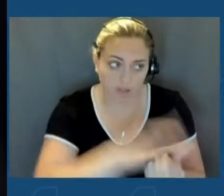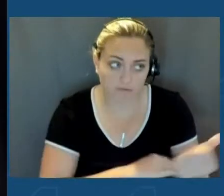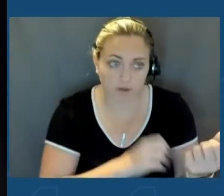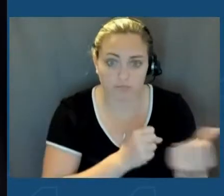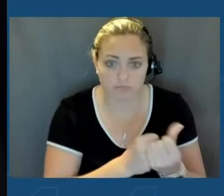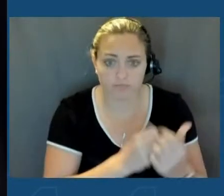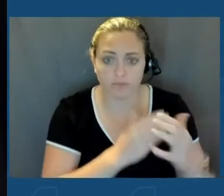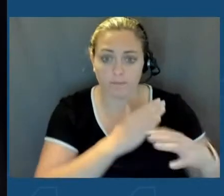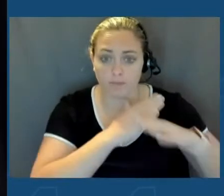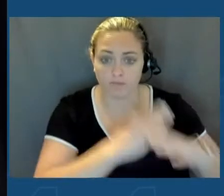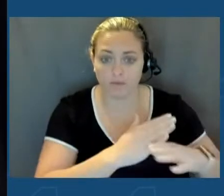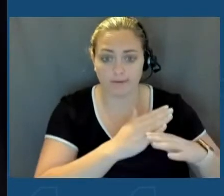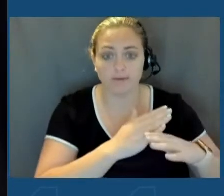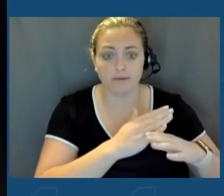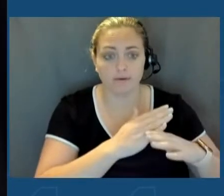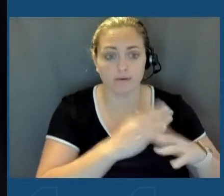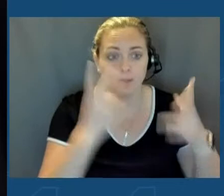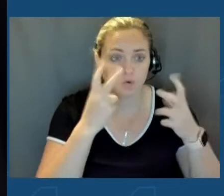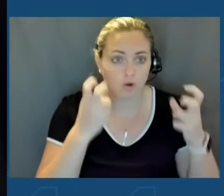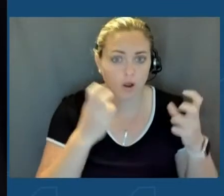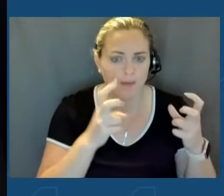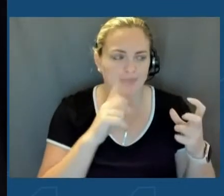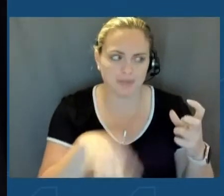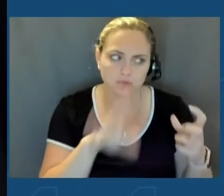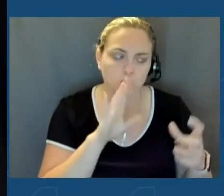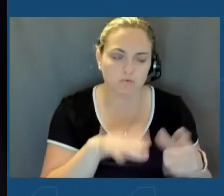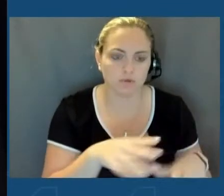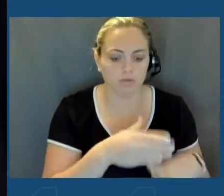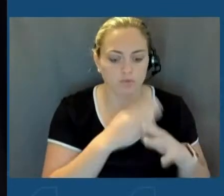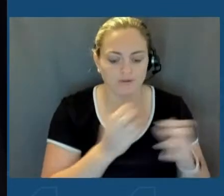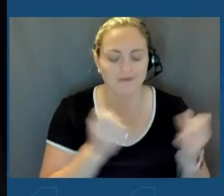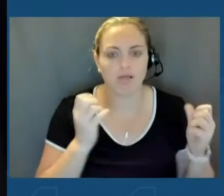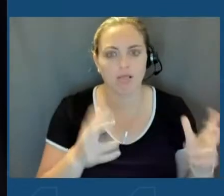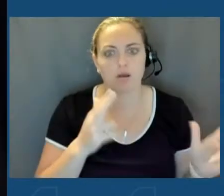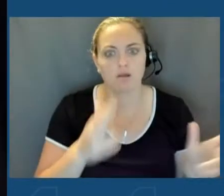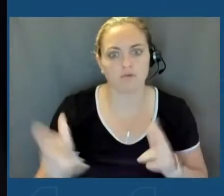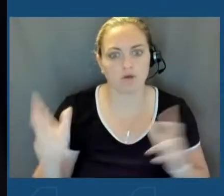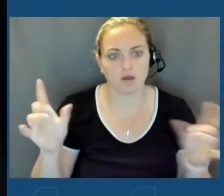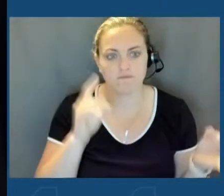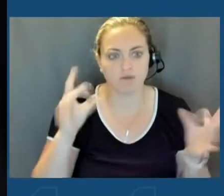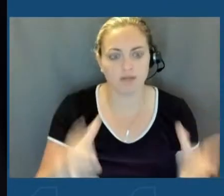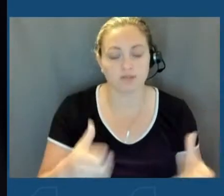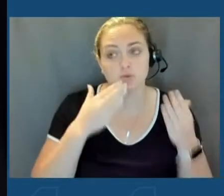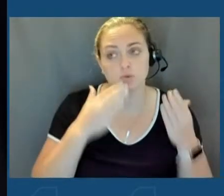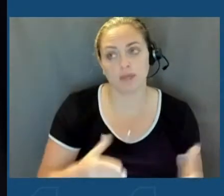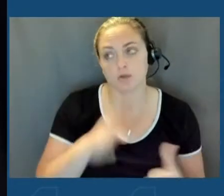long way in preventing gun violence as well. And so we thank you, Speaker Hasty.